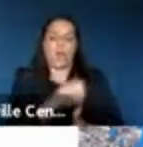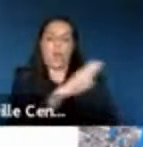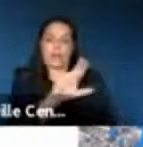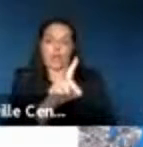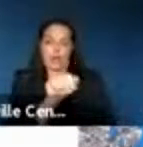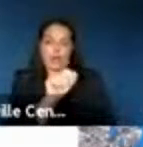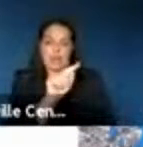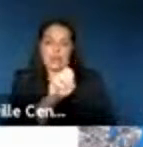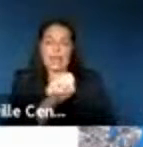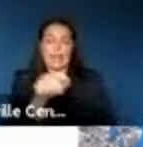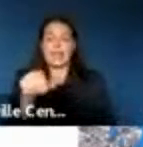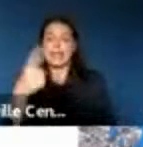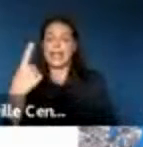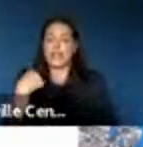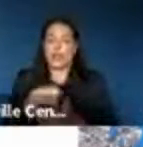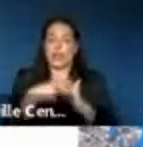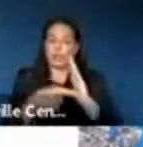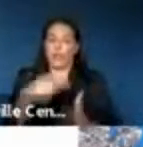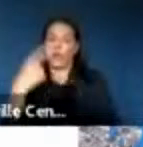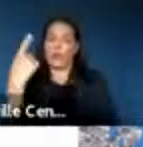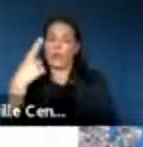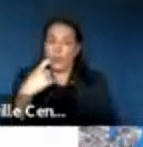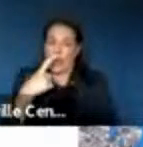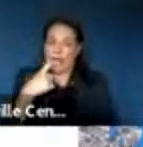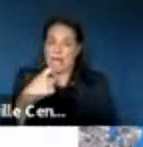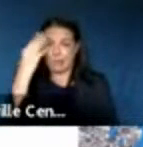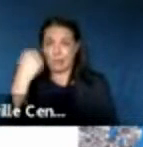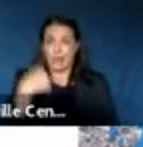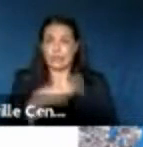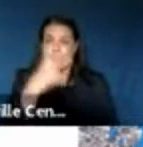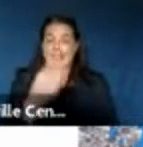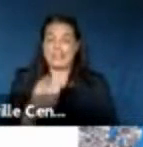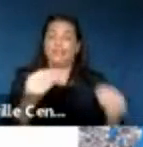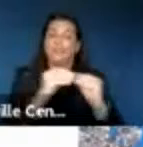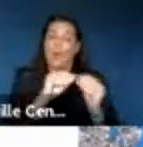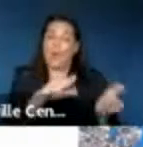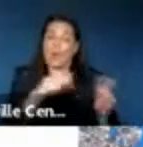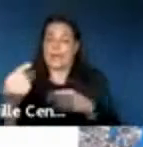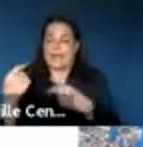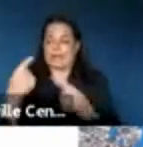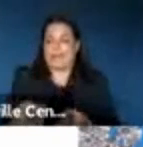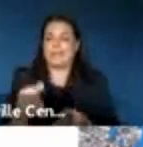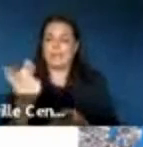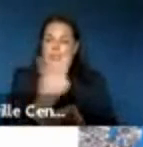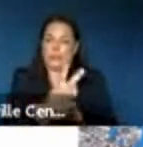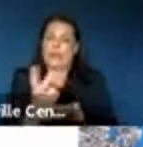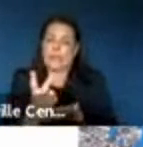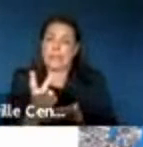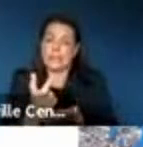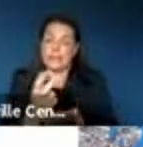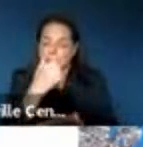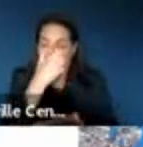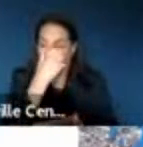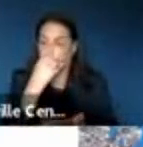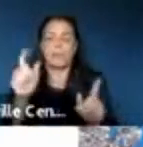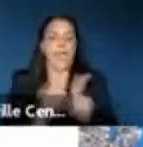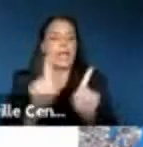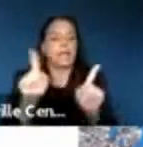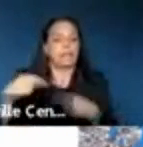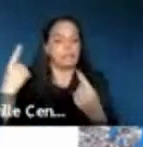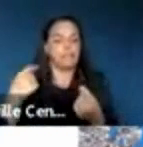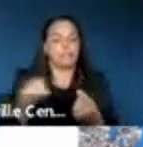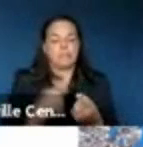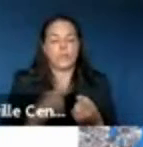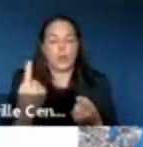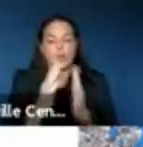represented as red because we have seen statistically significant increase of deaths over the past 14 days. As always, our prayers